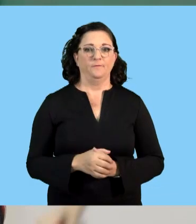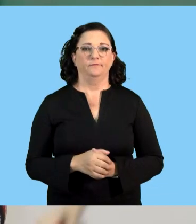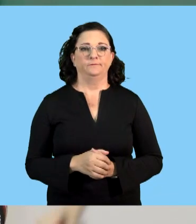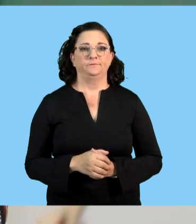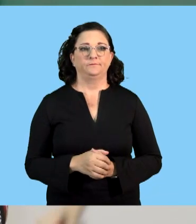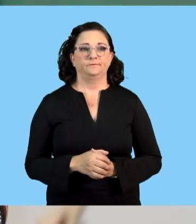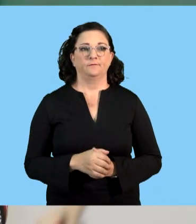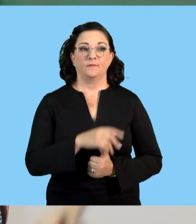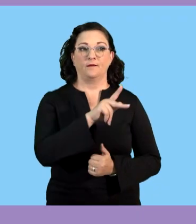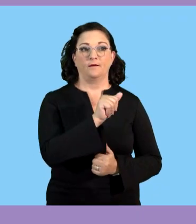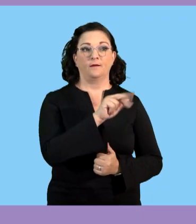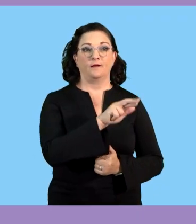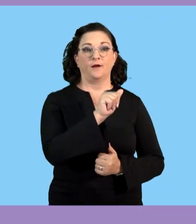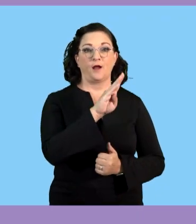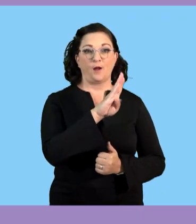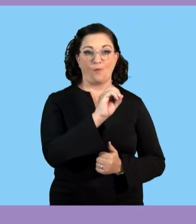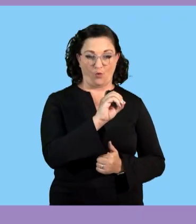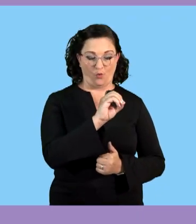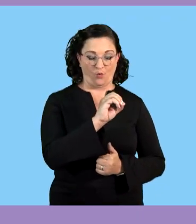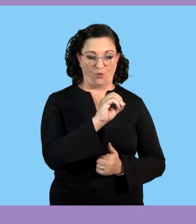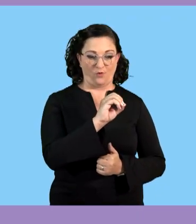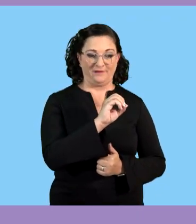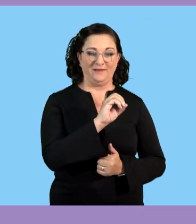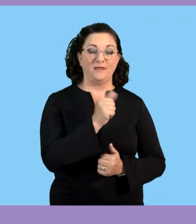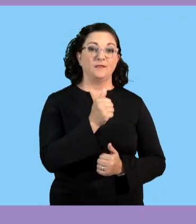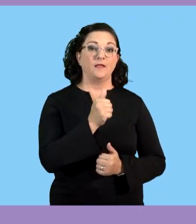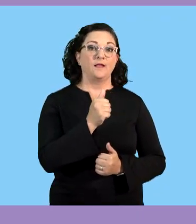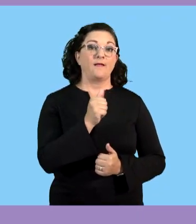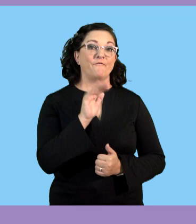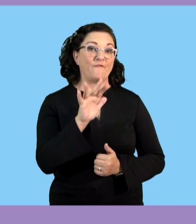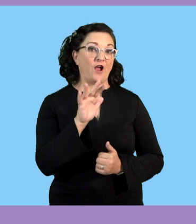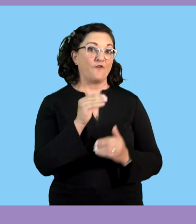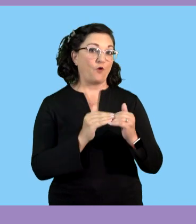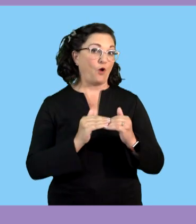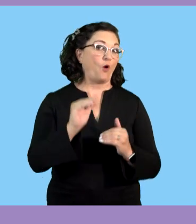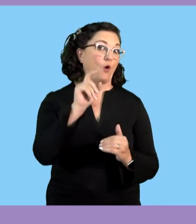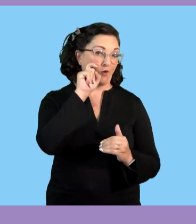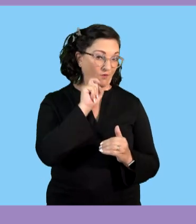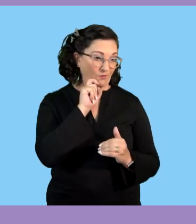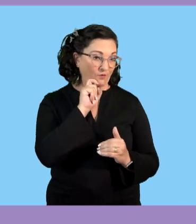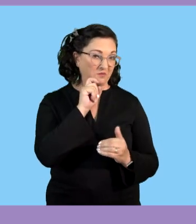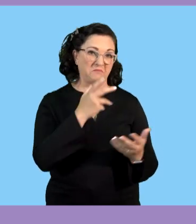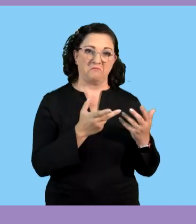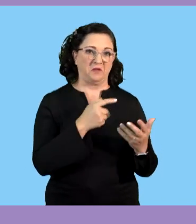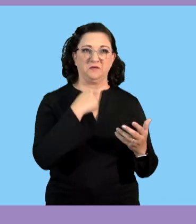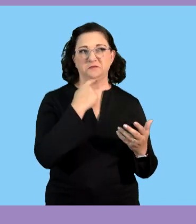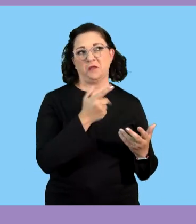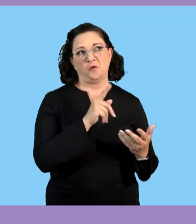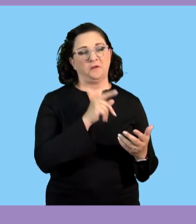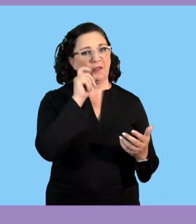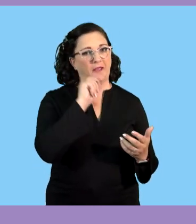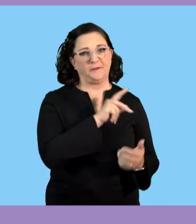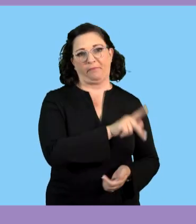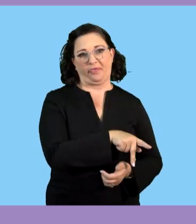up an equation from that. So Karabo is 5 years older than his brother. So let's say that his brother's age is